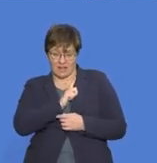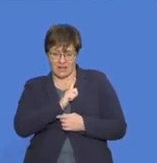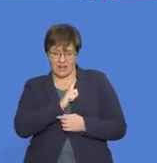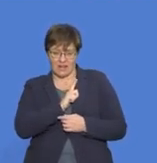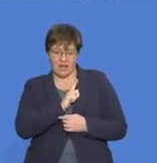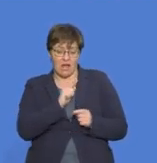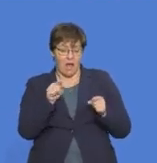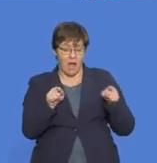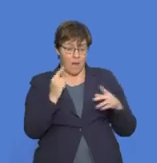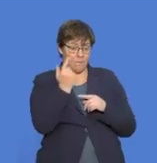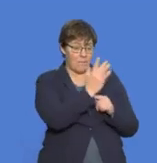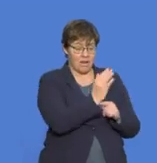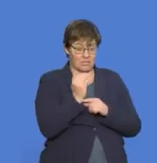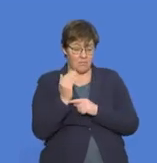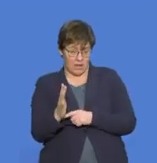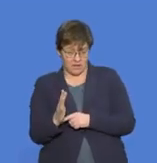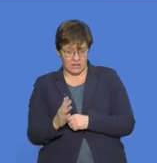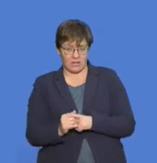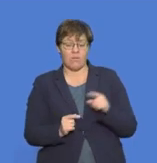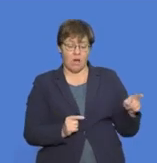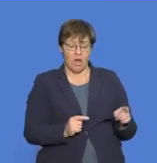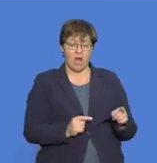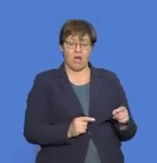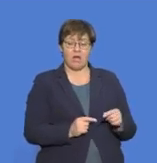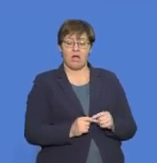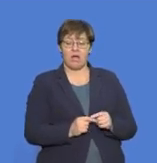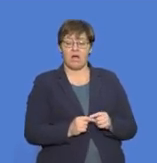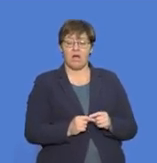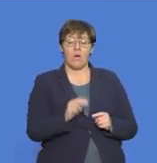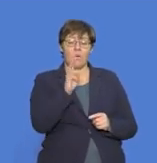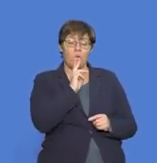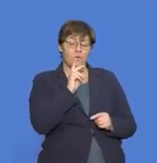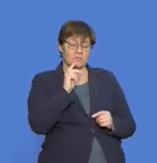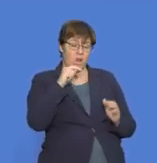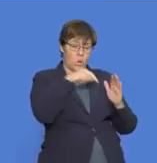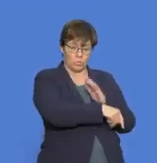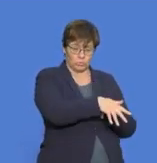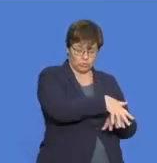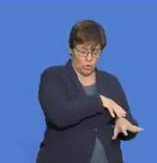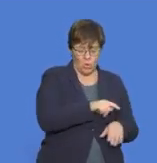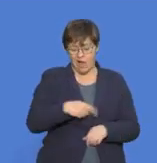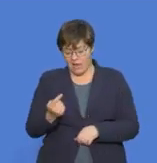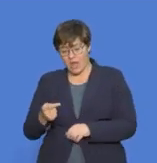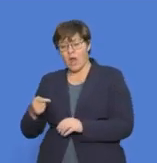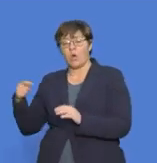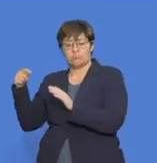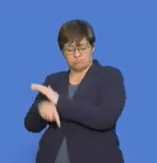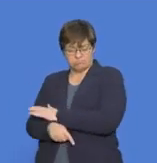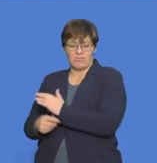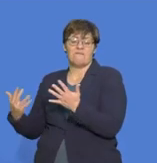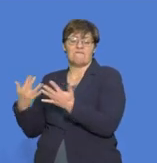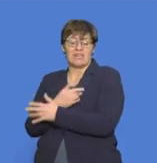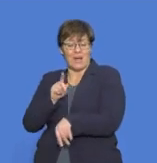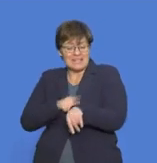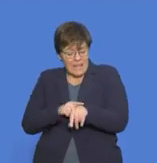of these two plants, one is losing water very quickly, and the other one, in the same amount